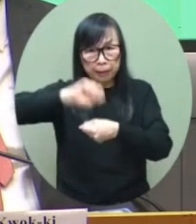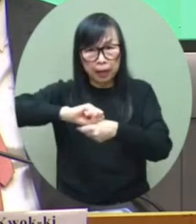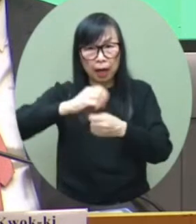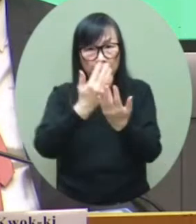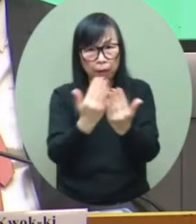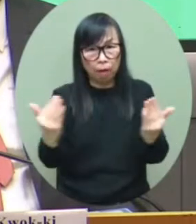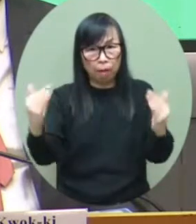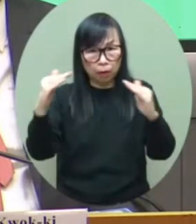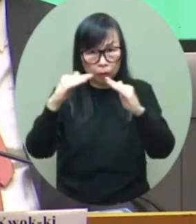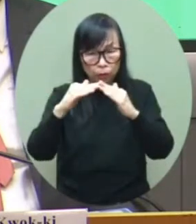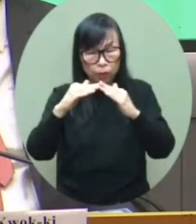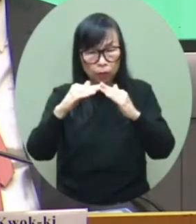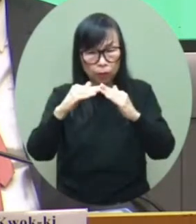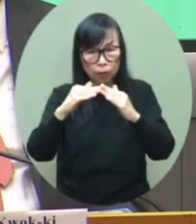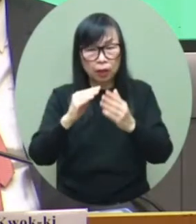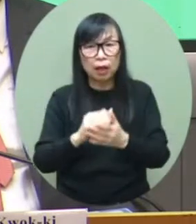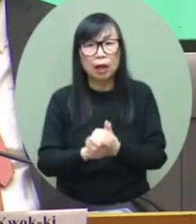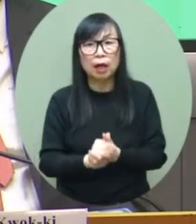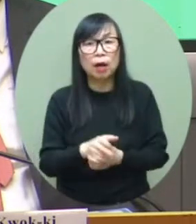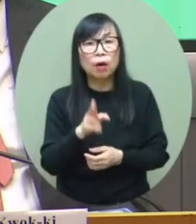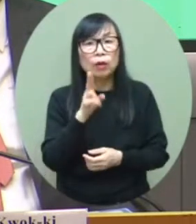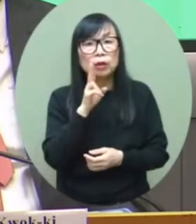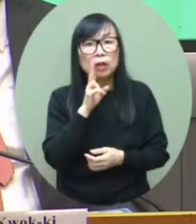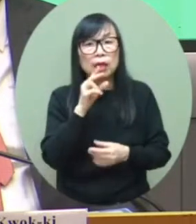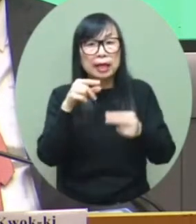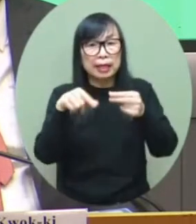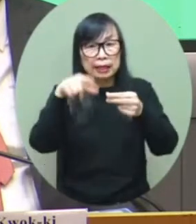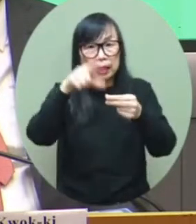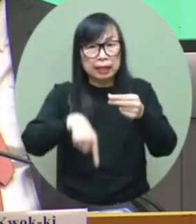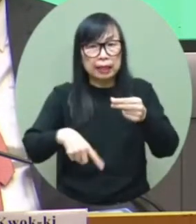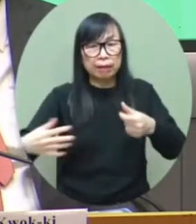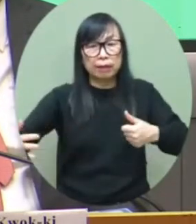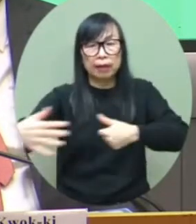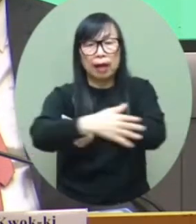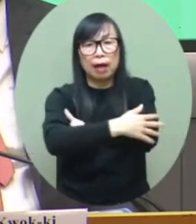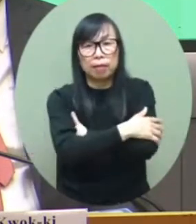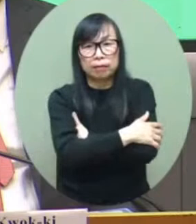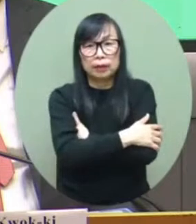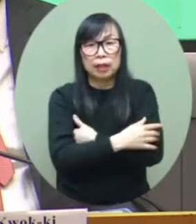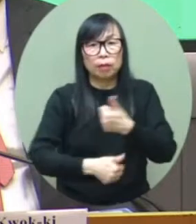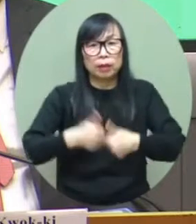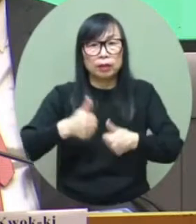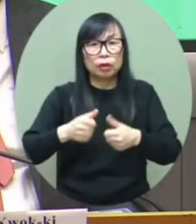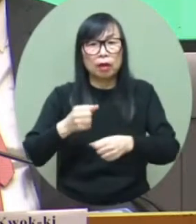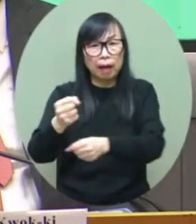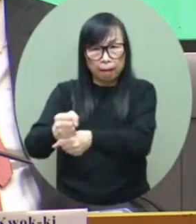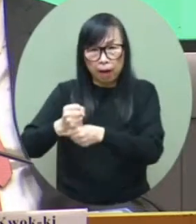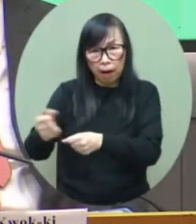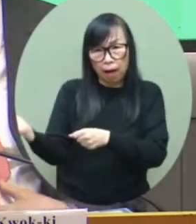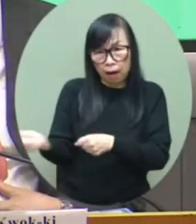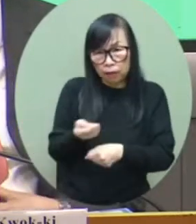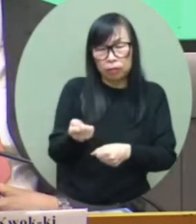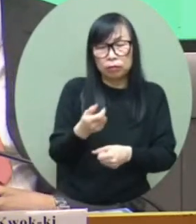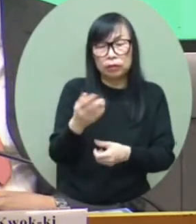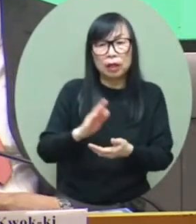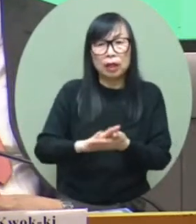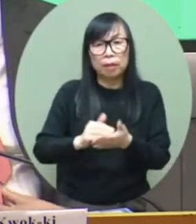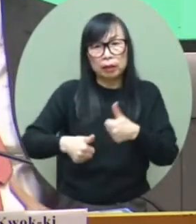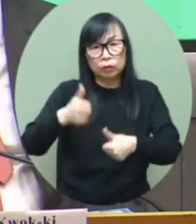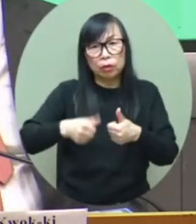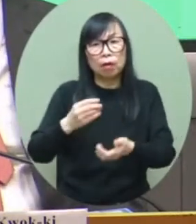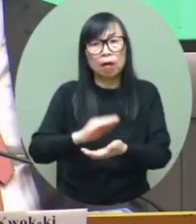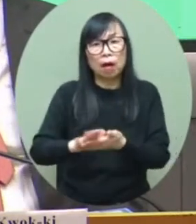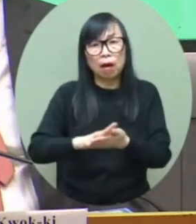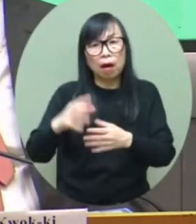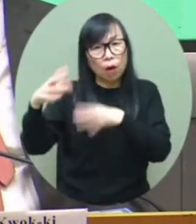mega events happening, including Hong Kong 7 and also Hong Kong Marathon. We are also a